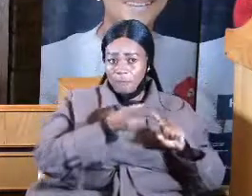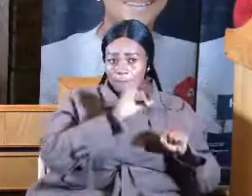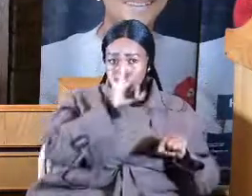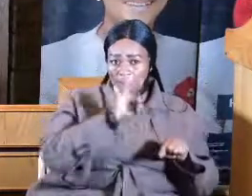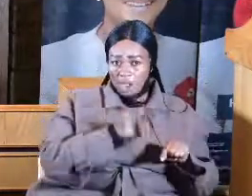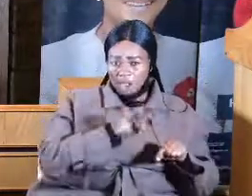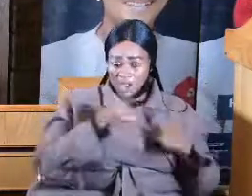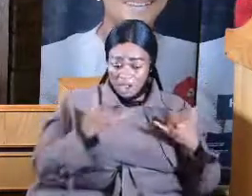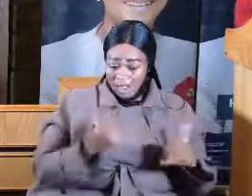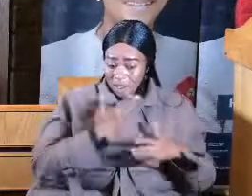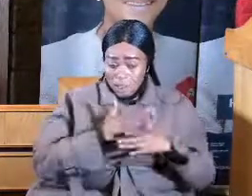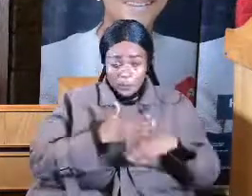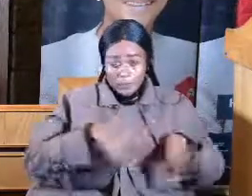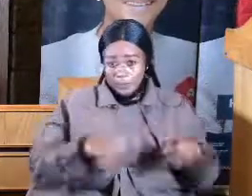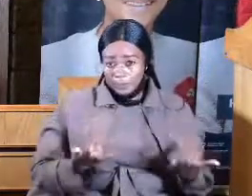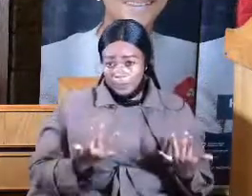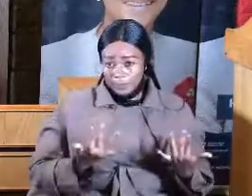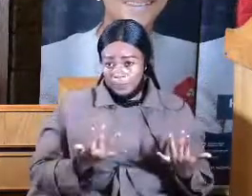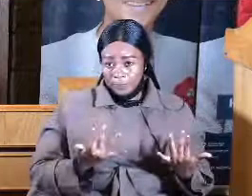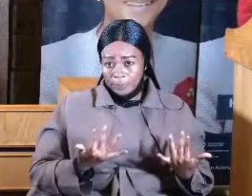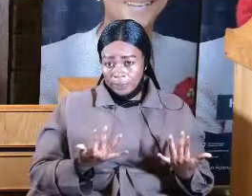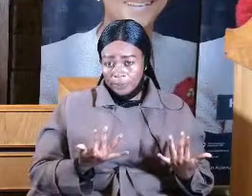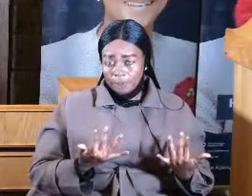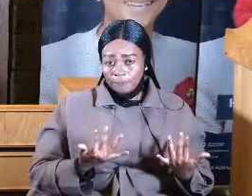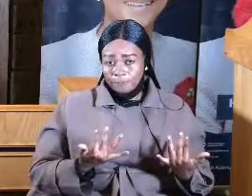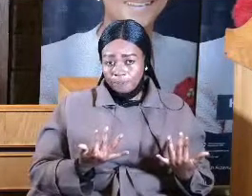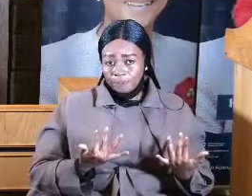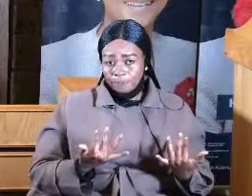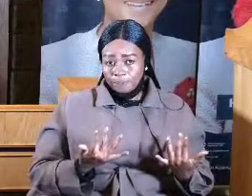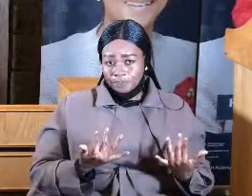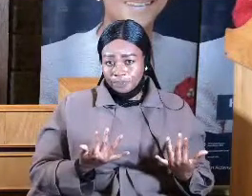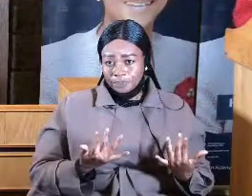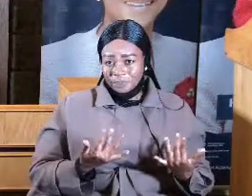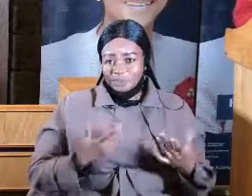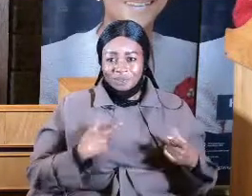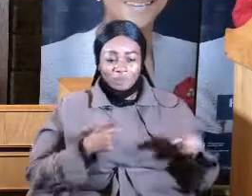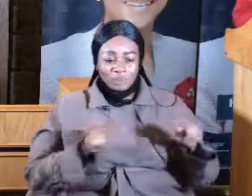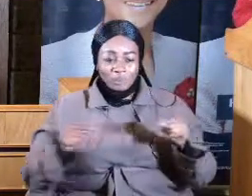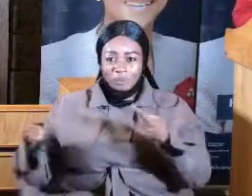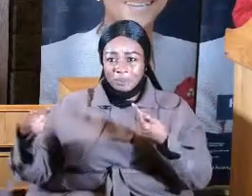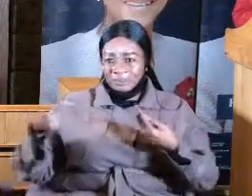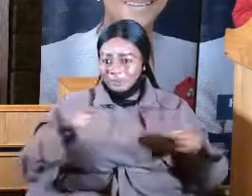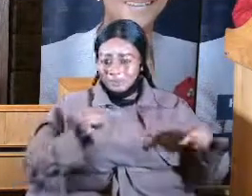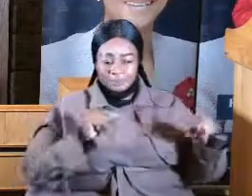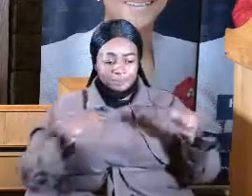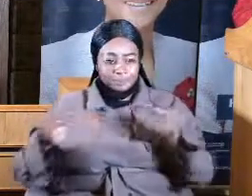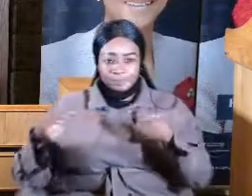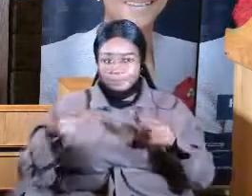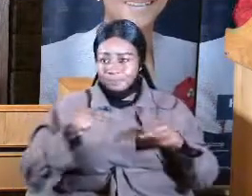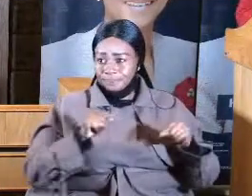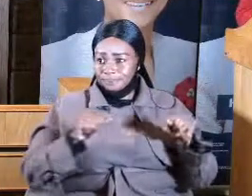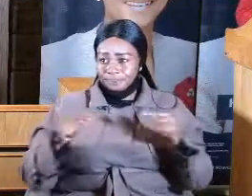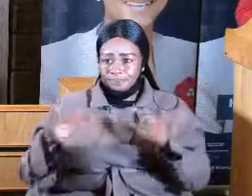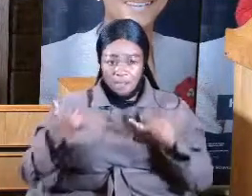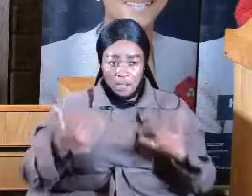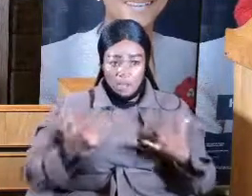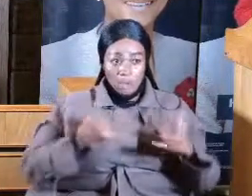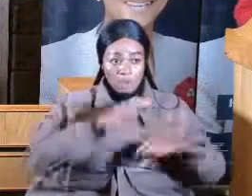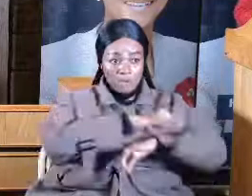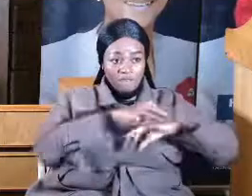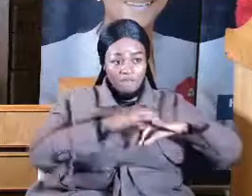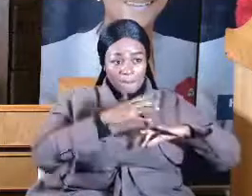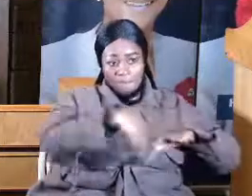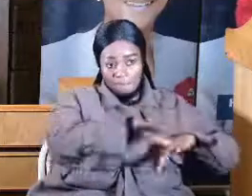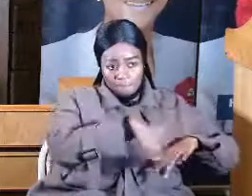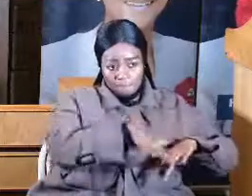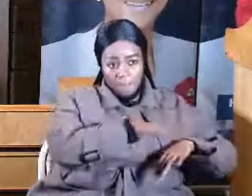moment, I'm unemployed. So there's ongoing fighting going on our farm, the